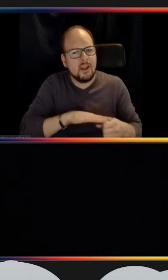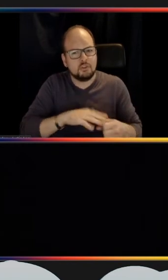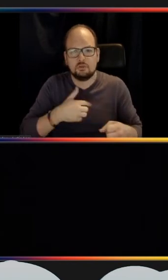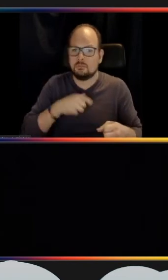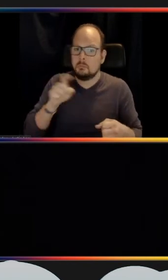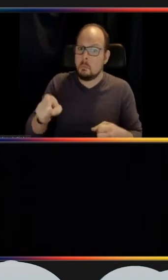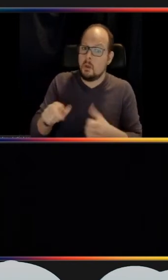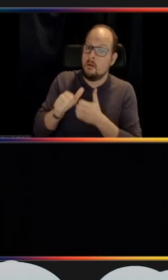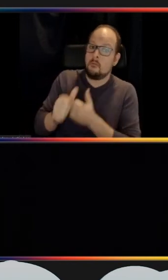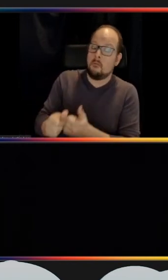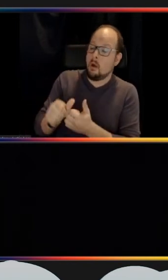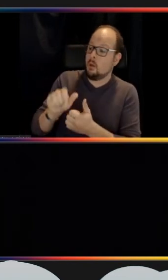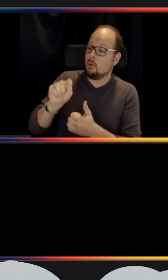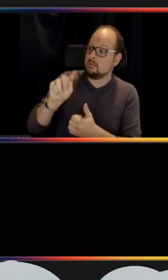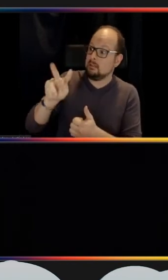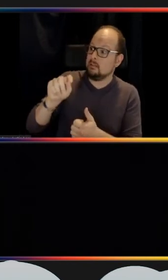like,